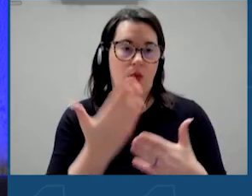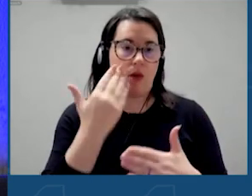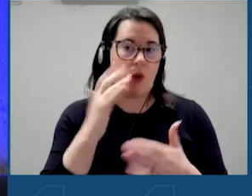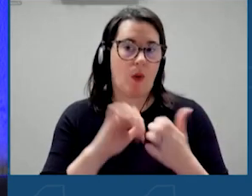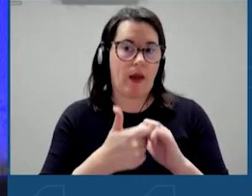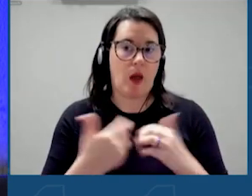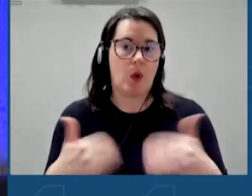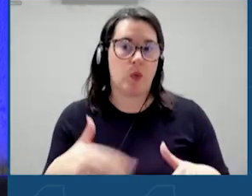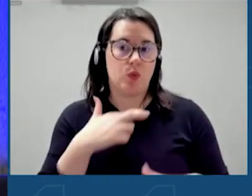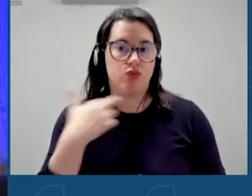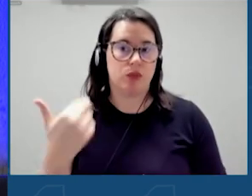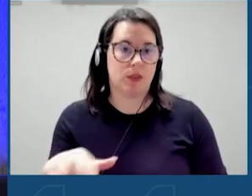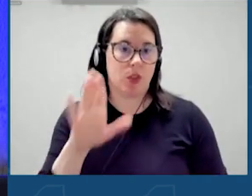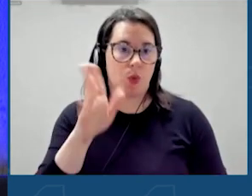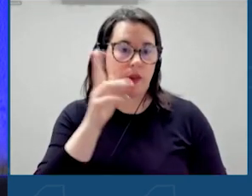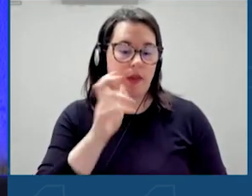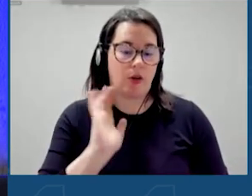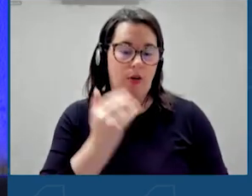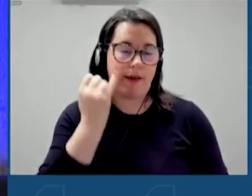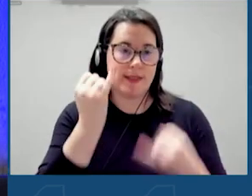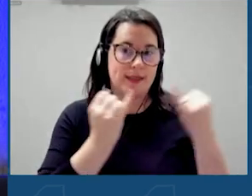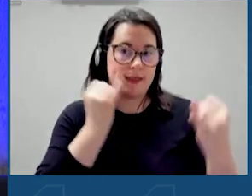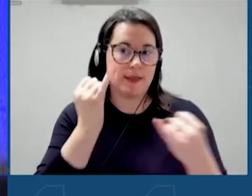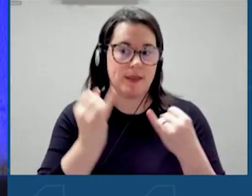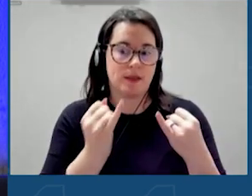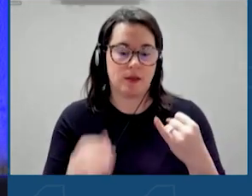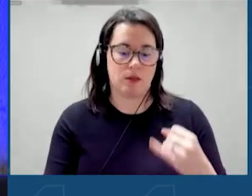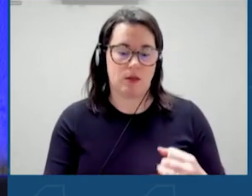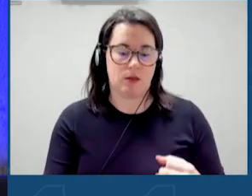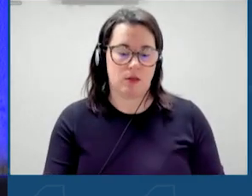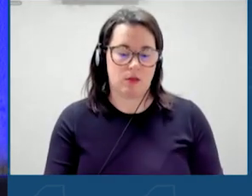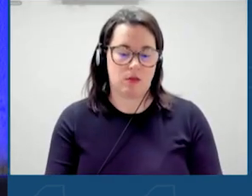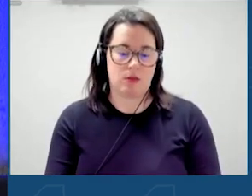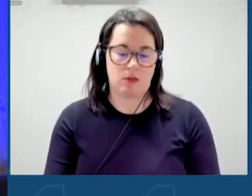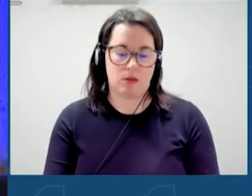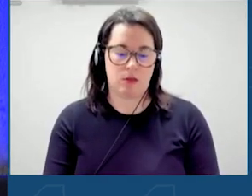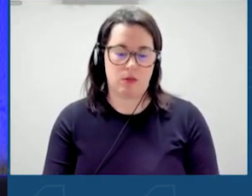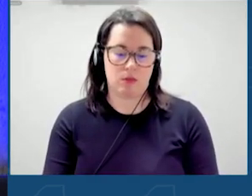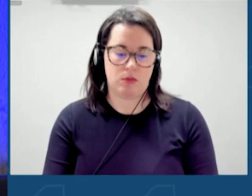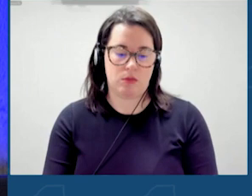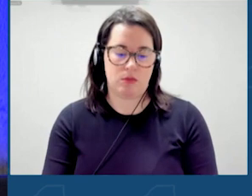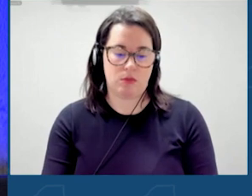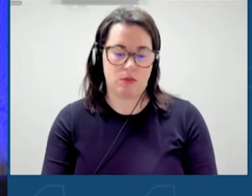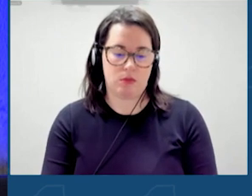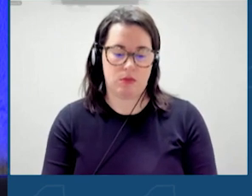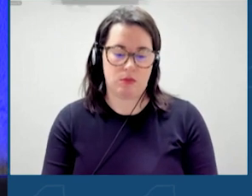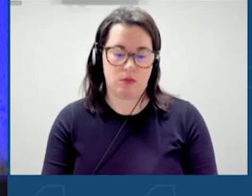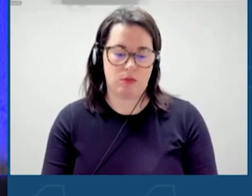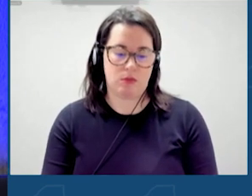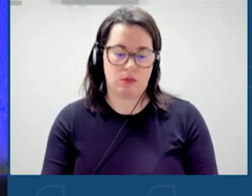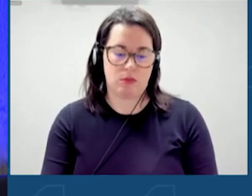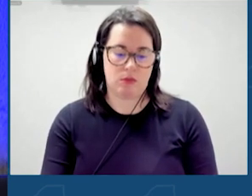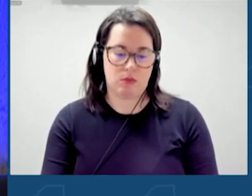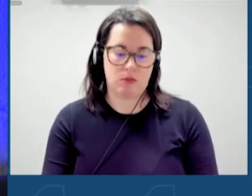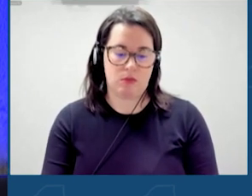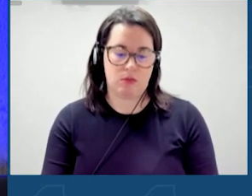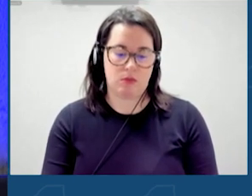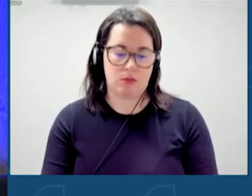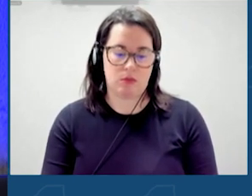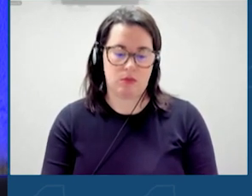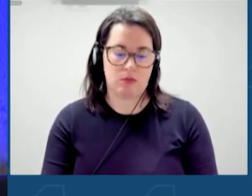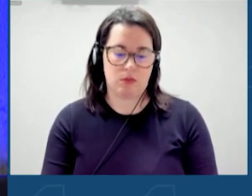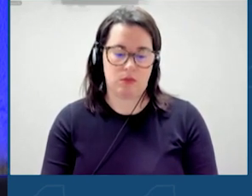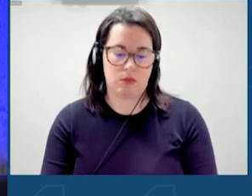are, you'll hear our ideas. We want to talk to you about them over the next couple weeks. I know there's going to be critics. I know